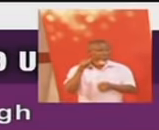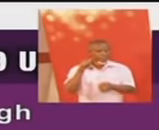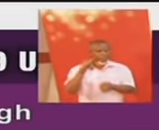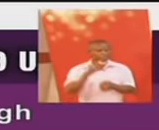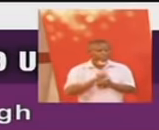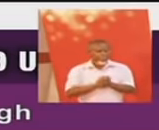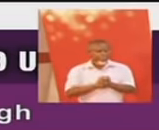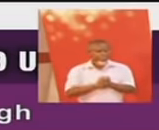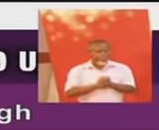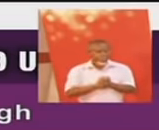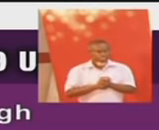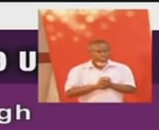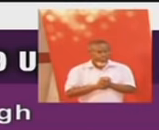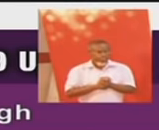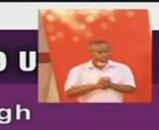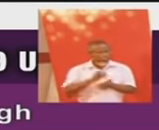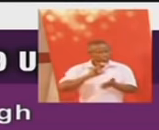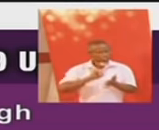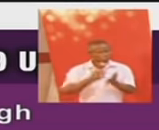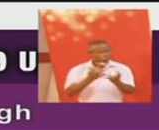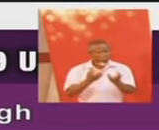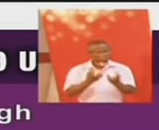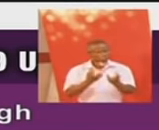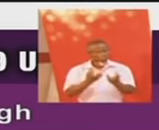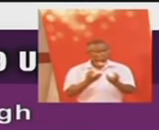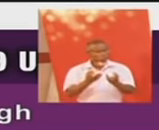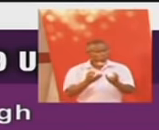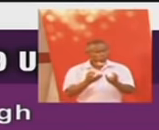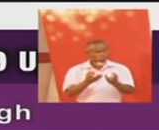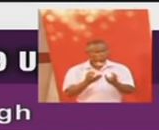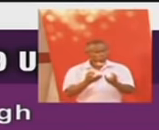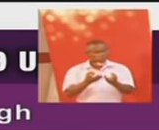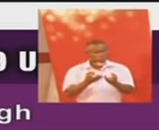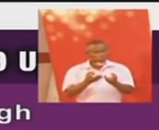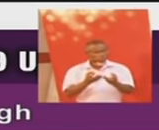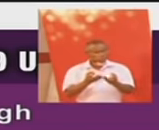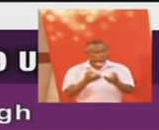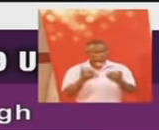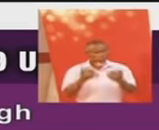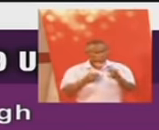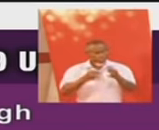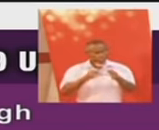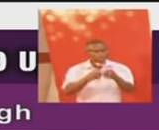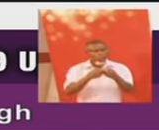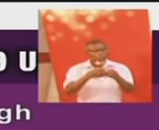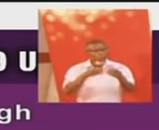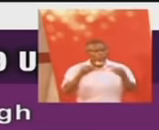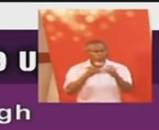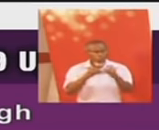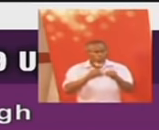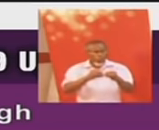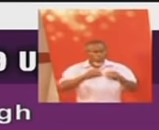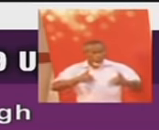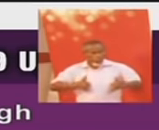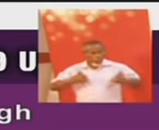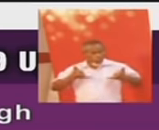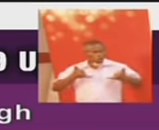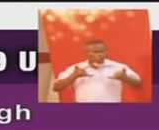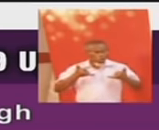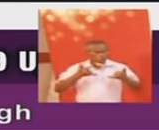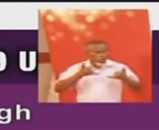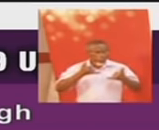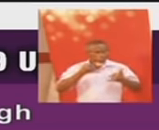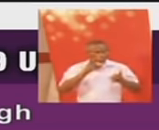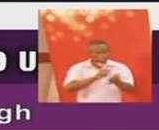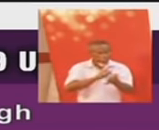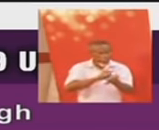Okay, so basically I wanted to find out how many more young doctors are spread across the health sector, and do more experienced doctors work